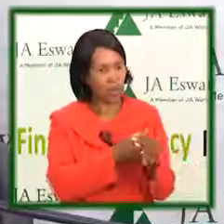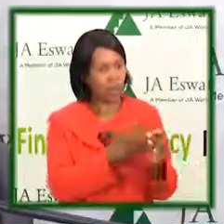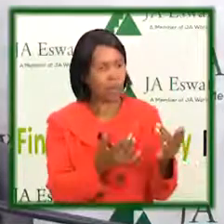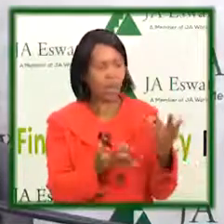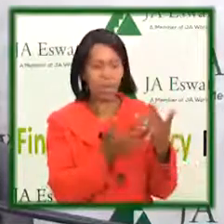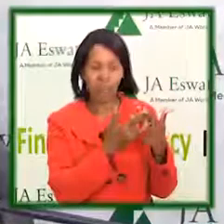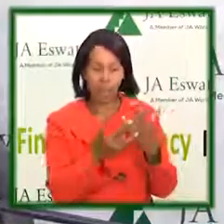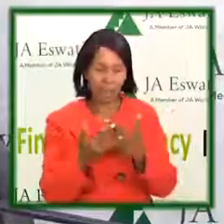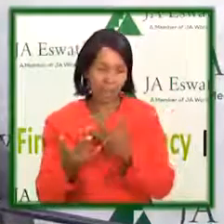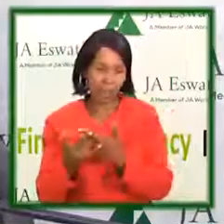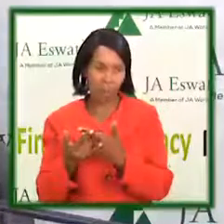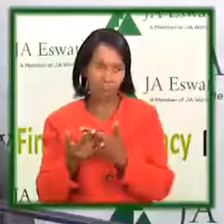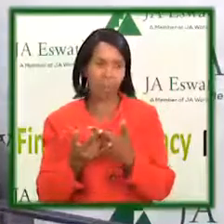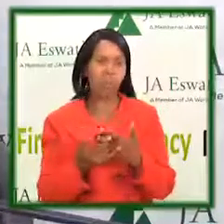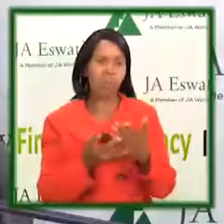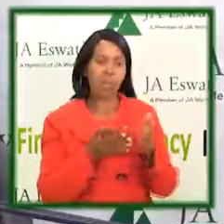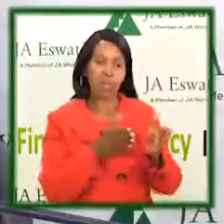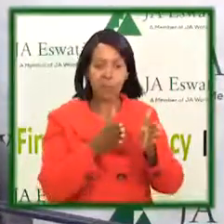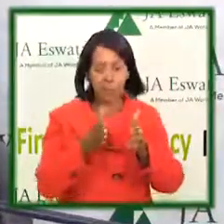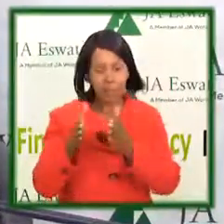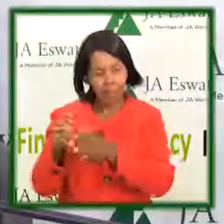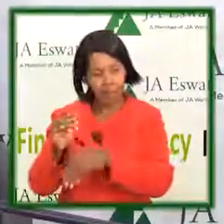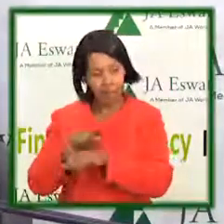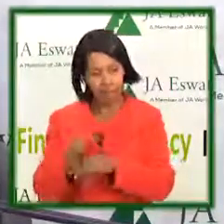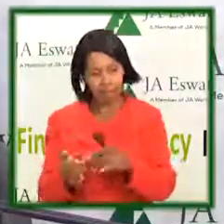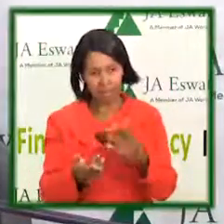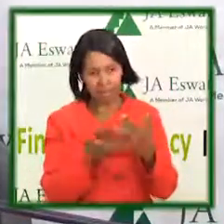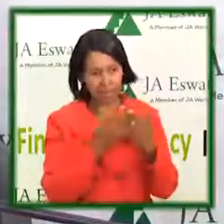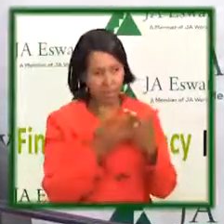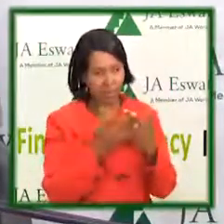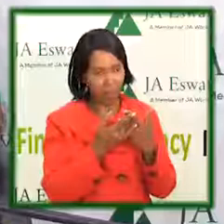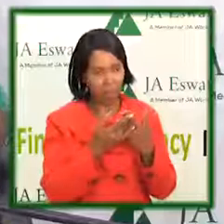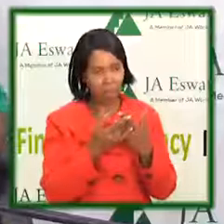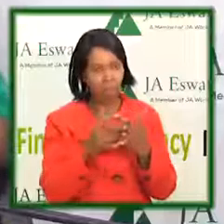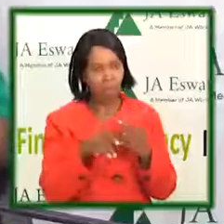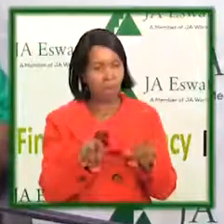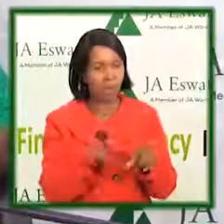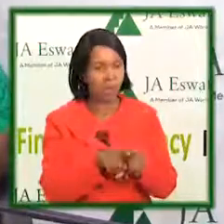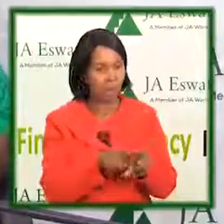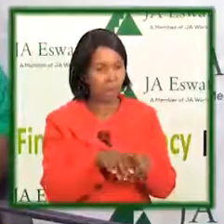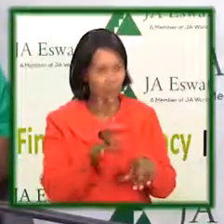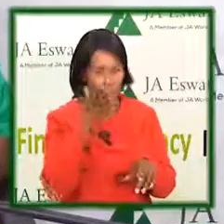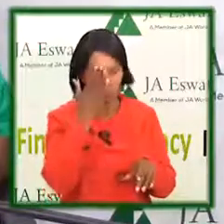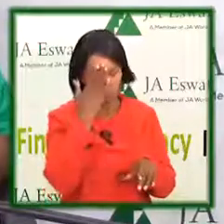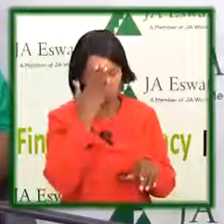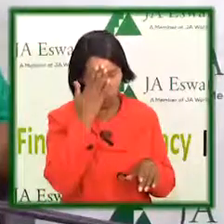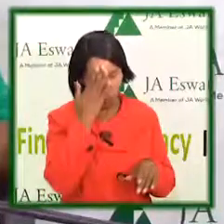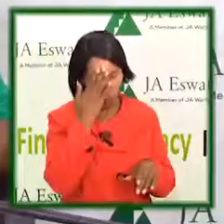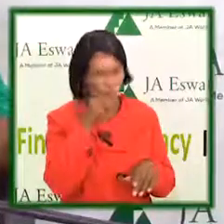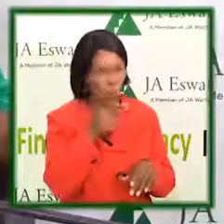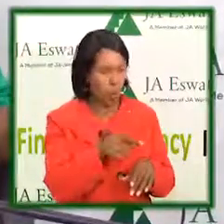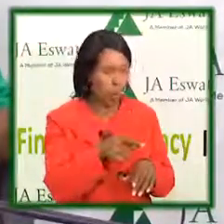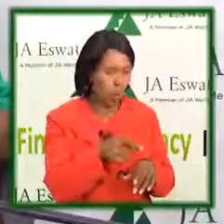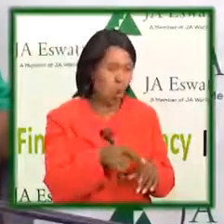department, identify specific problem areas and make needed corrections. Number four,